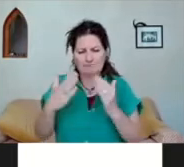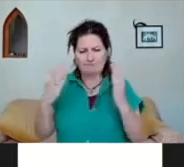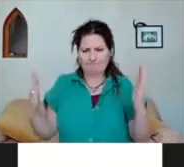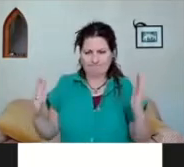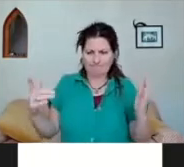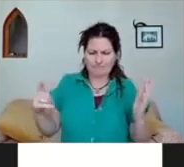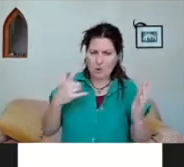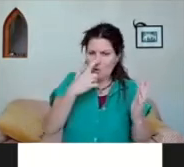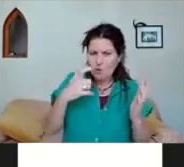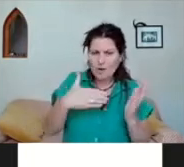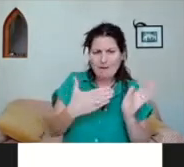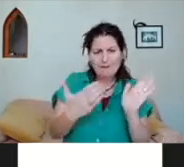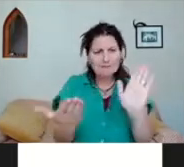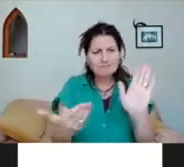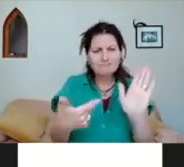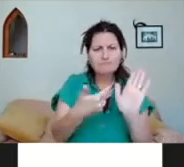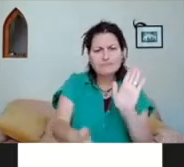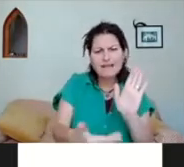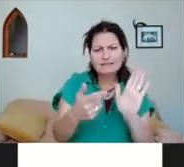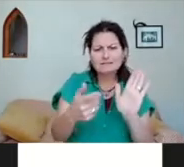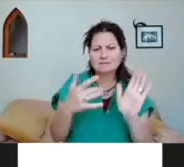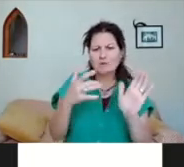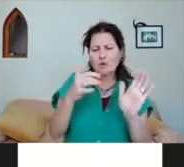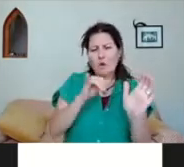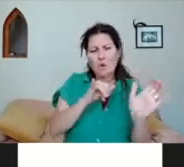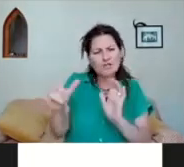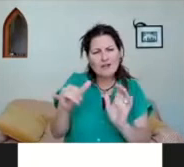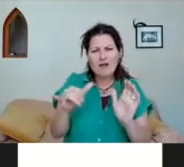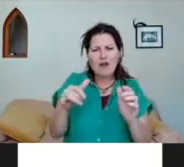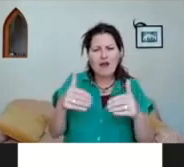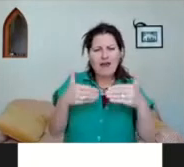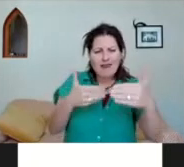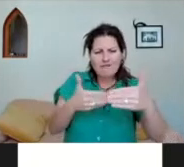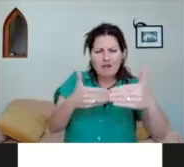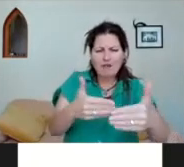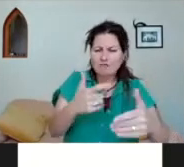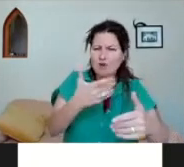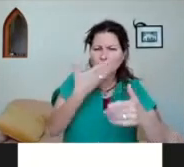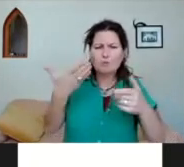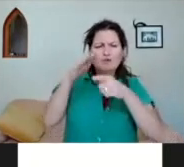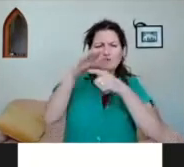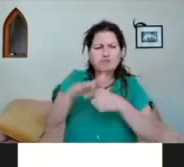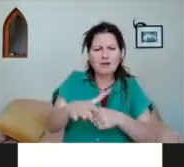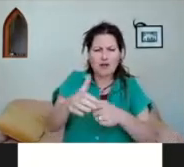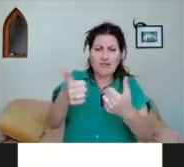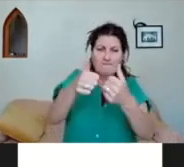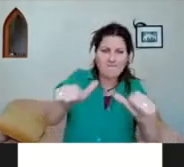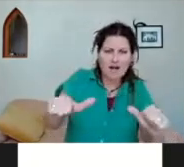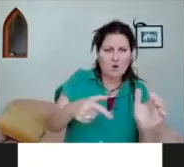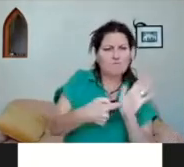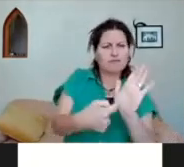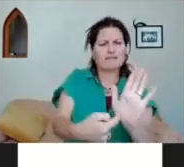really, we're not necessarily put lots of pressure on the final presentation itself. It really comes as the end